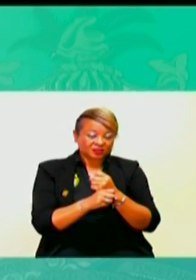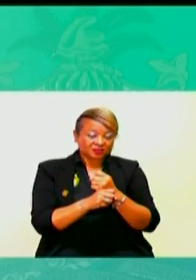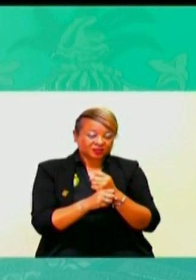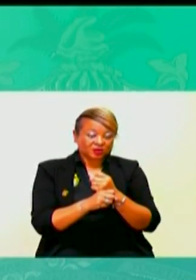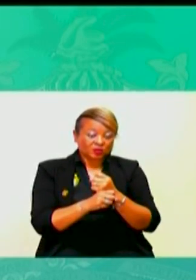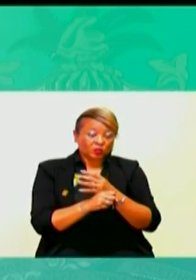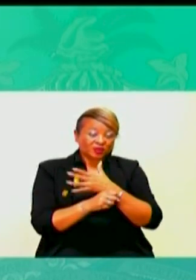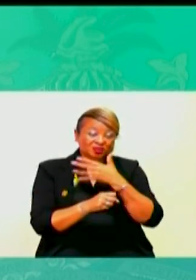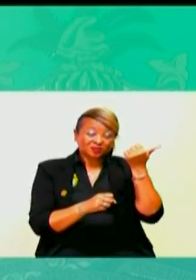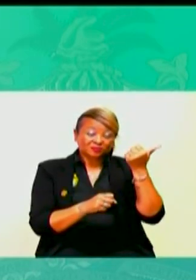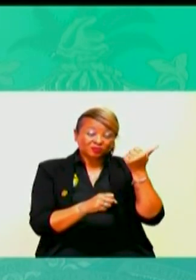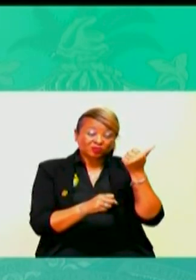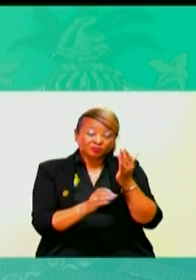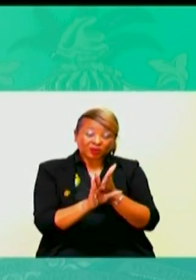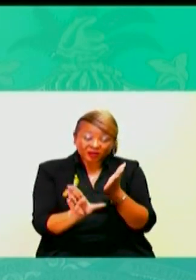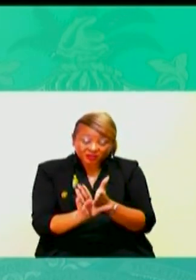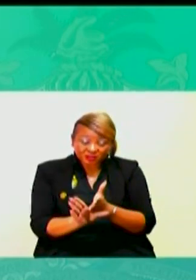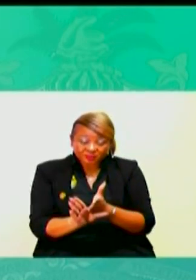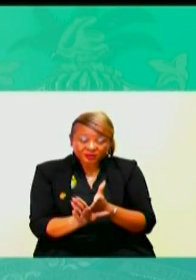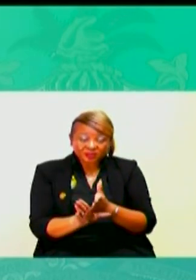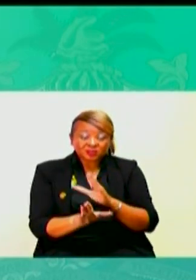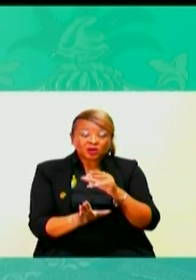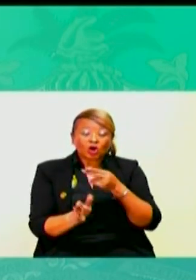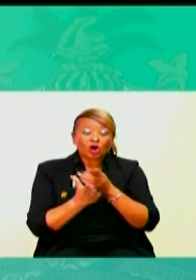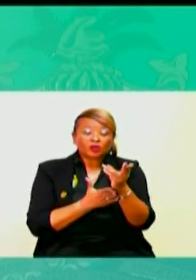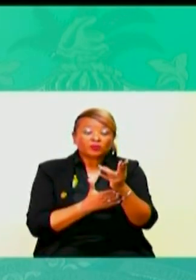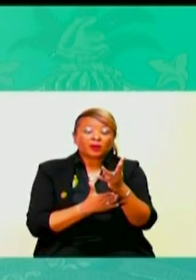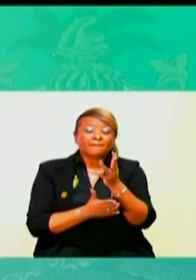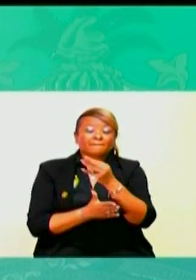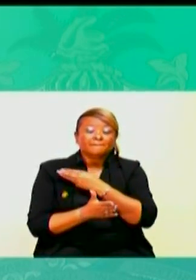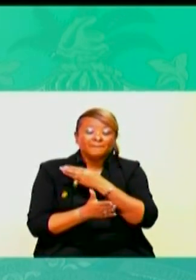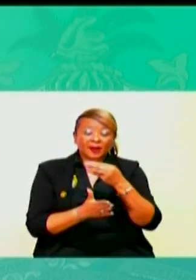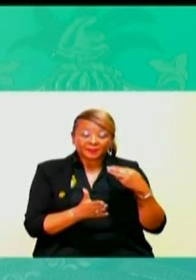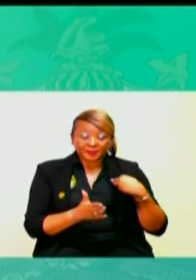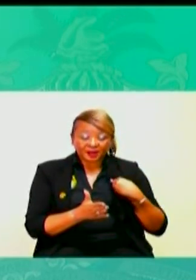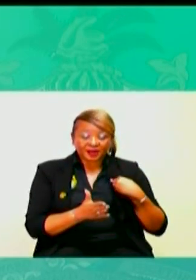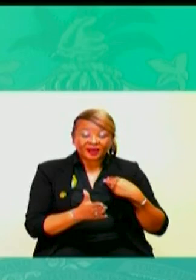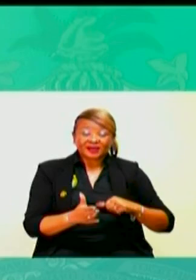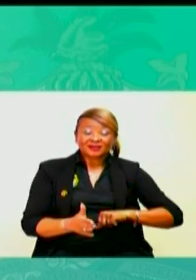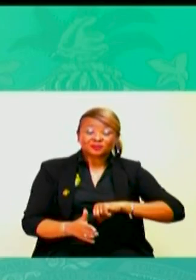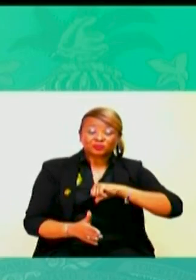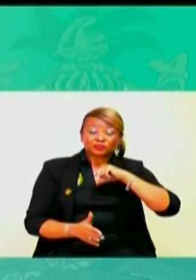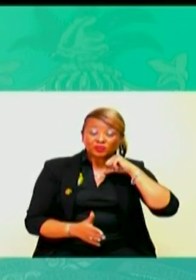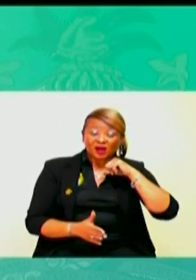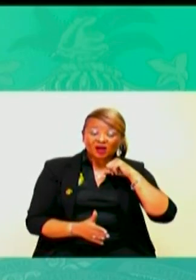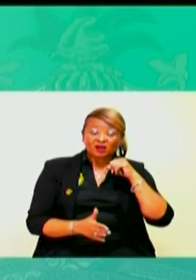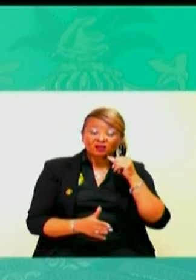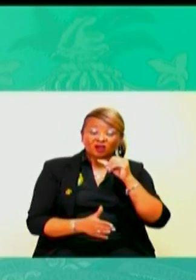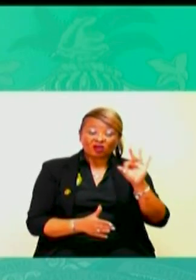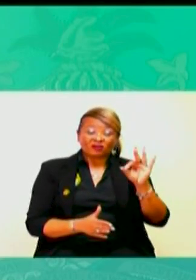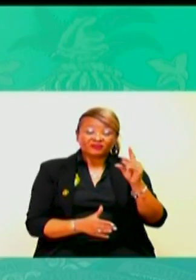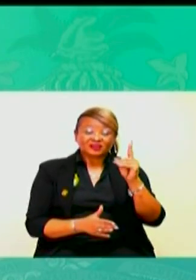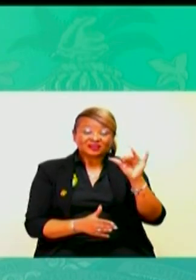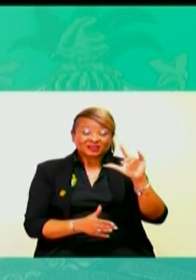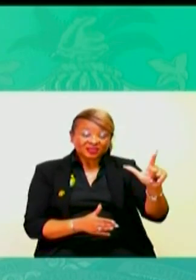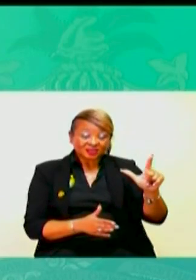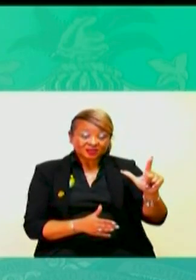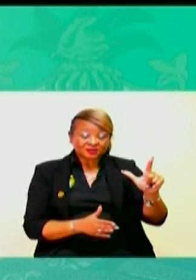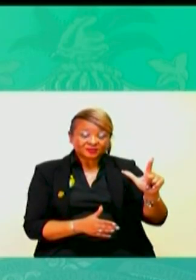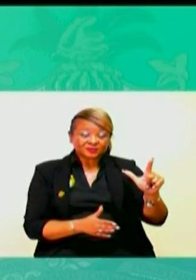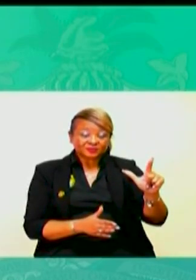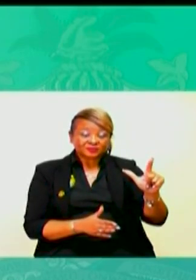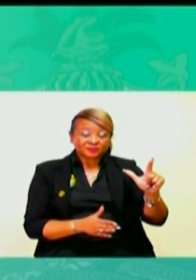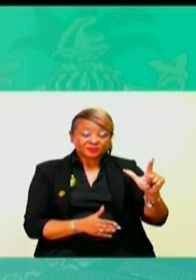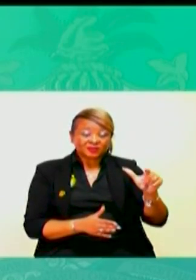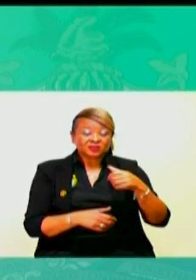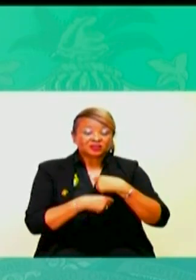most disturbing is that the honorable member for Kalani is proud of this deal. No, man. Mr. Deputy Speaker,